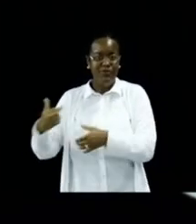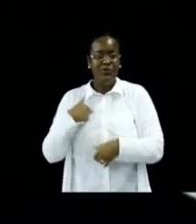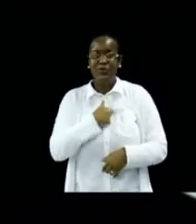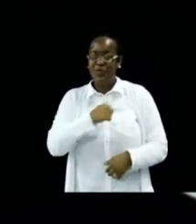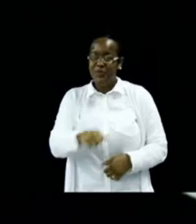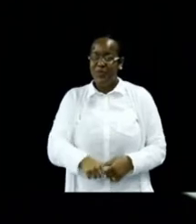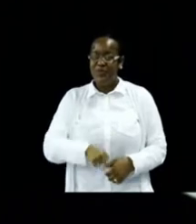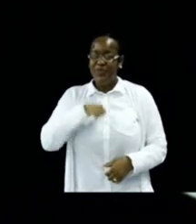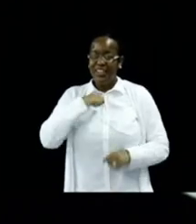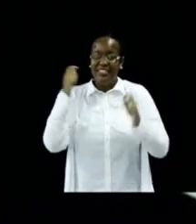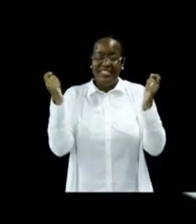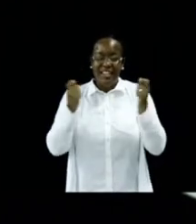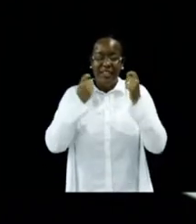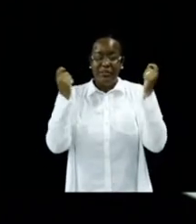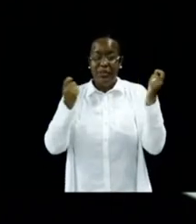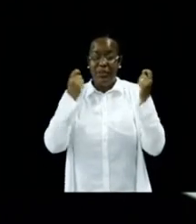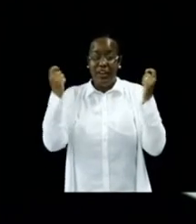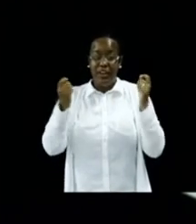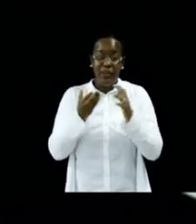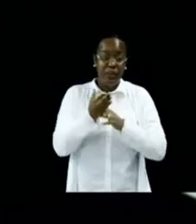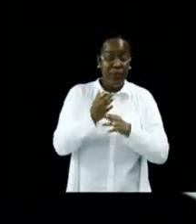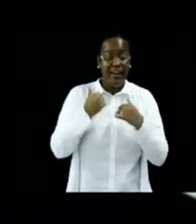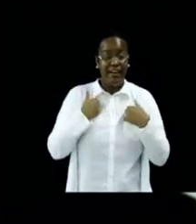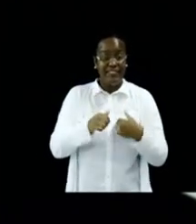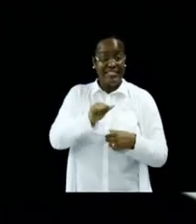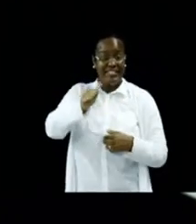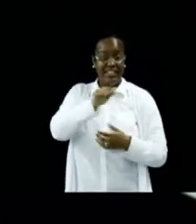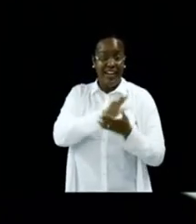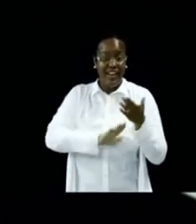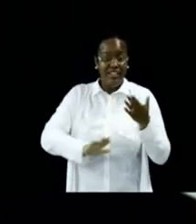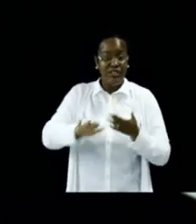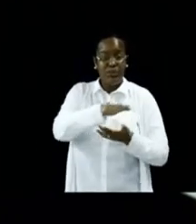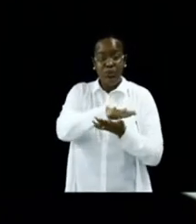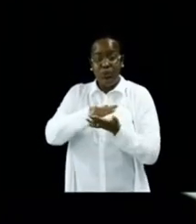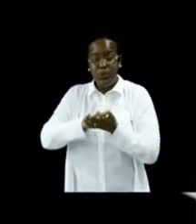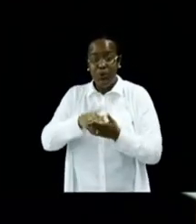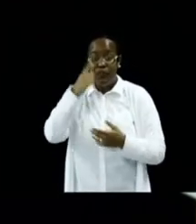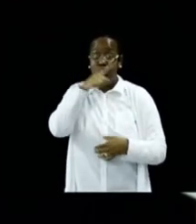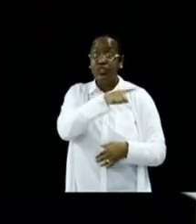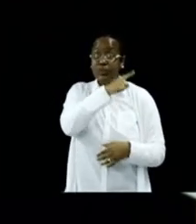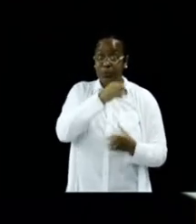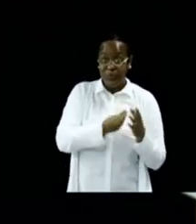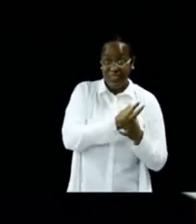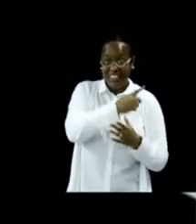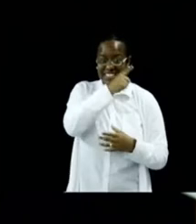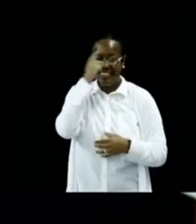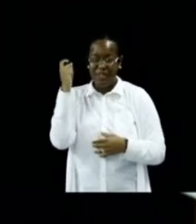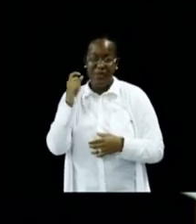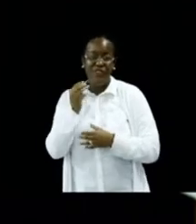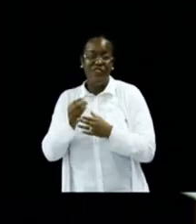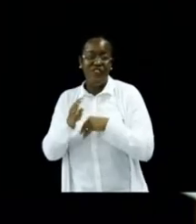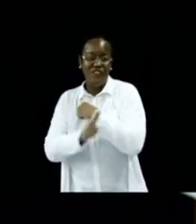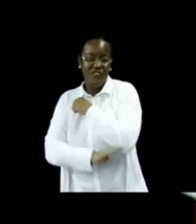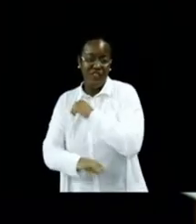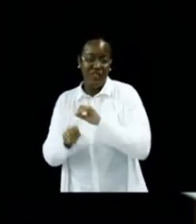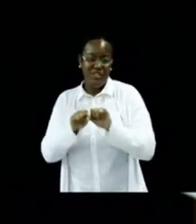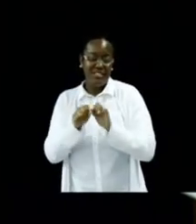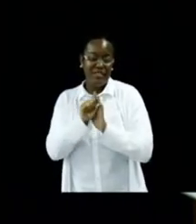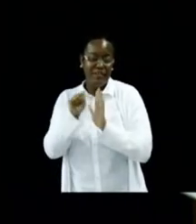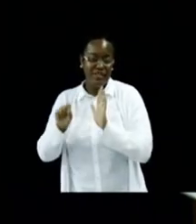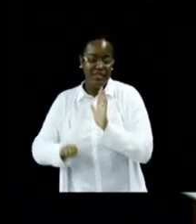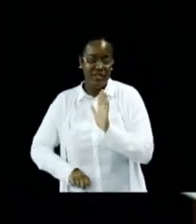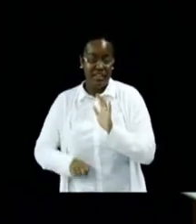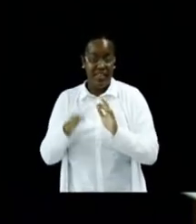to celebrate graduates through our 10 colleges and schools from the spring, summer, and fall semesters. This